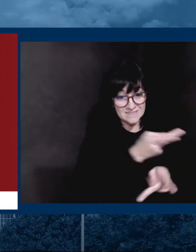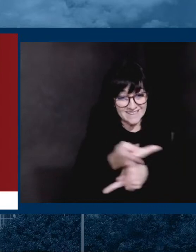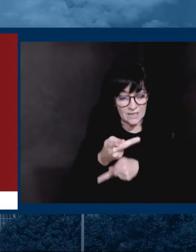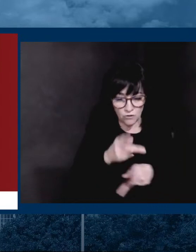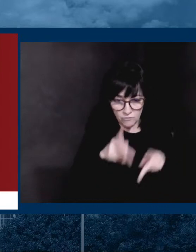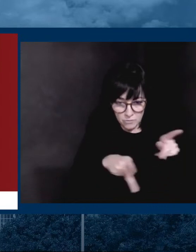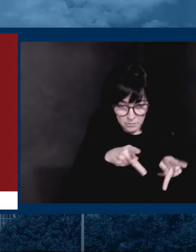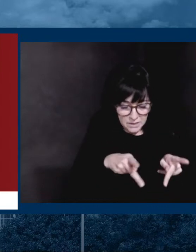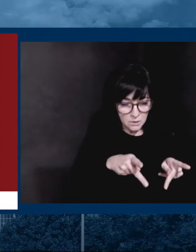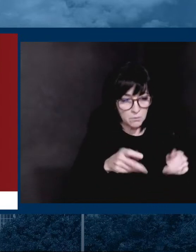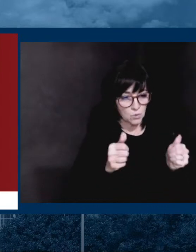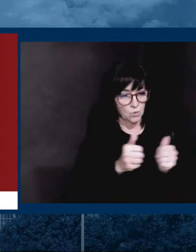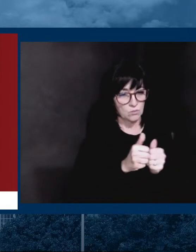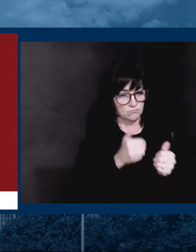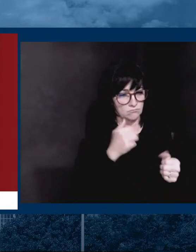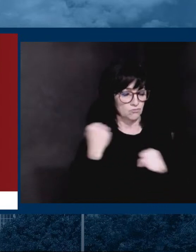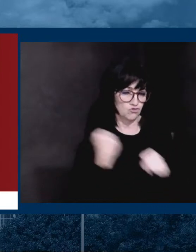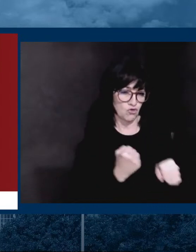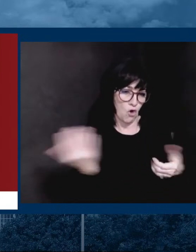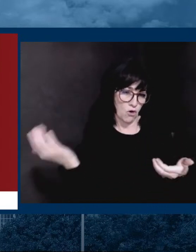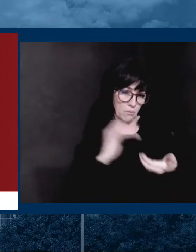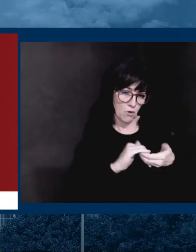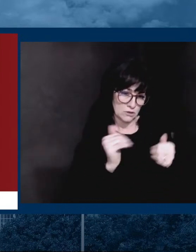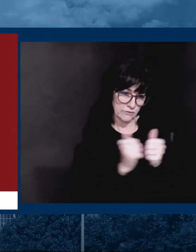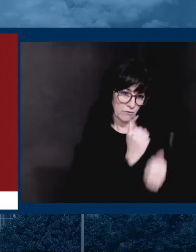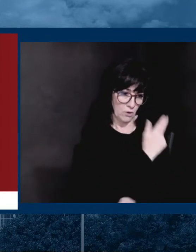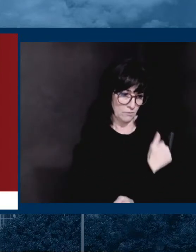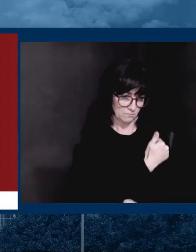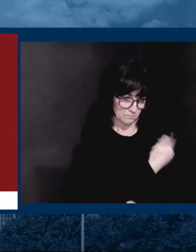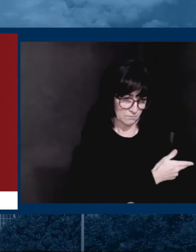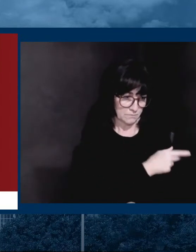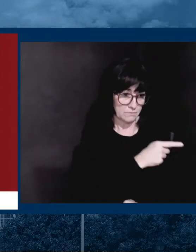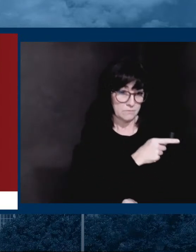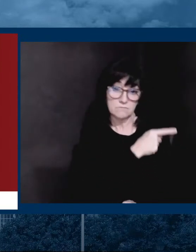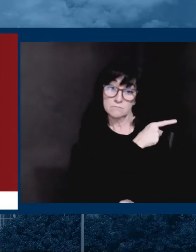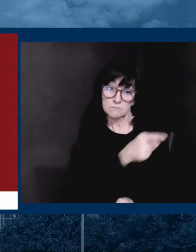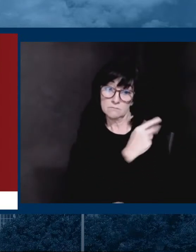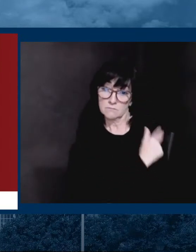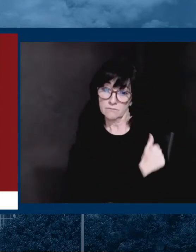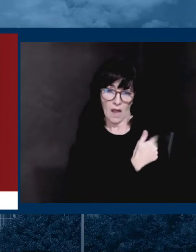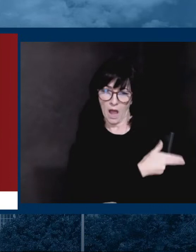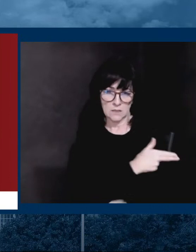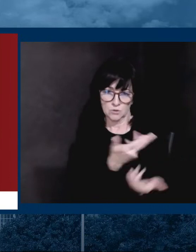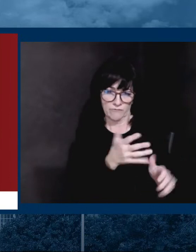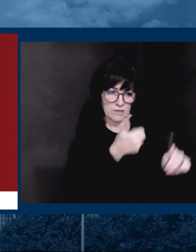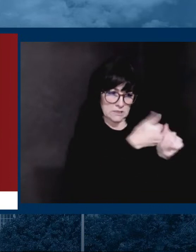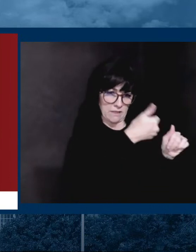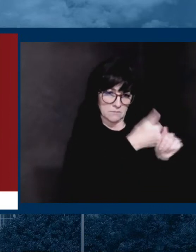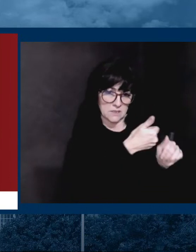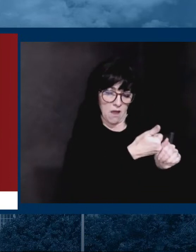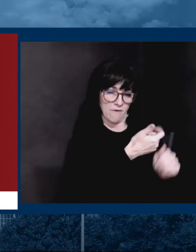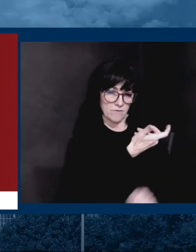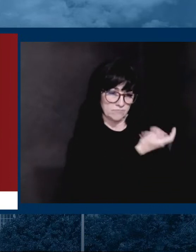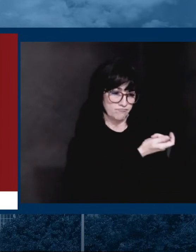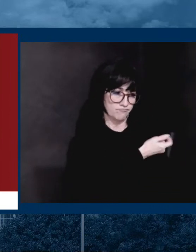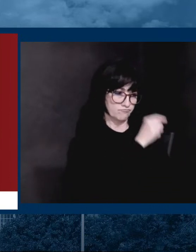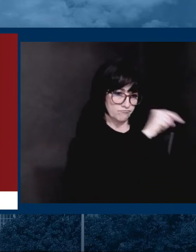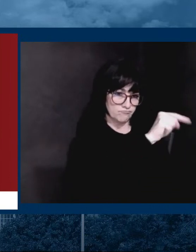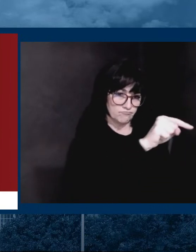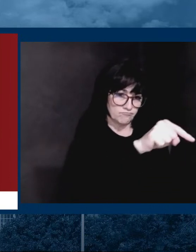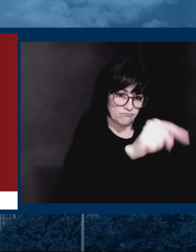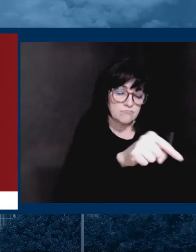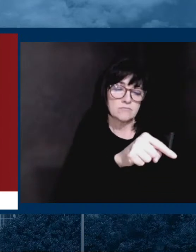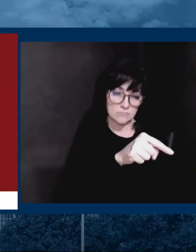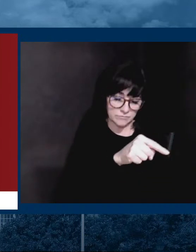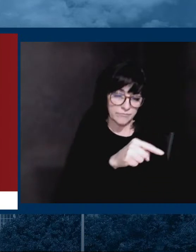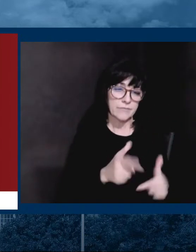the hospitals, and they are vaccinating their own personnel there as 1A workers and partnering up with